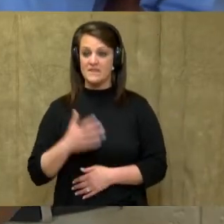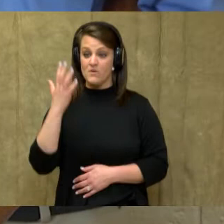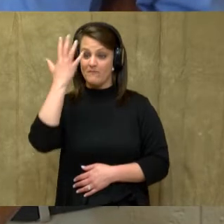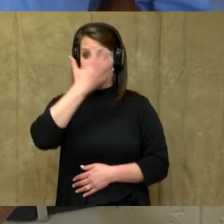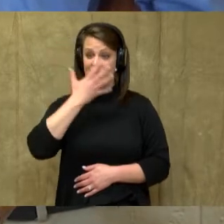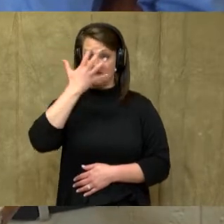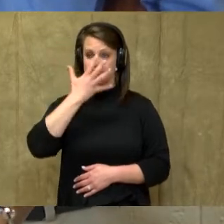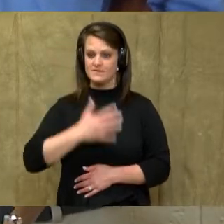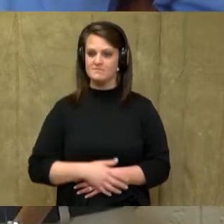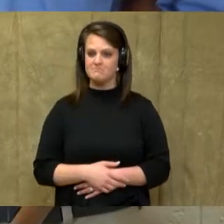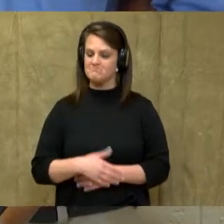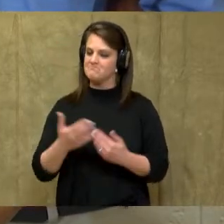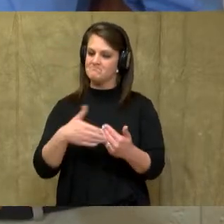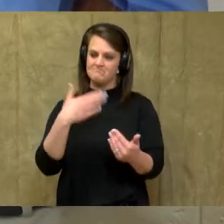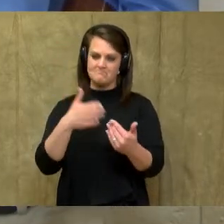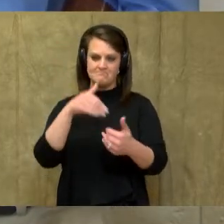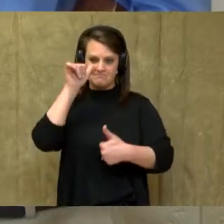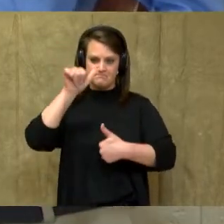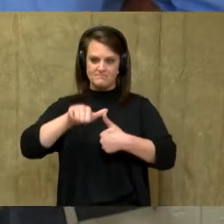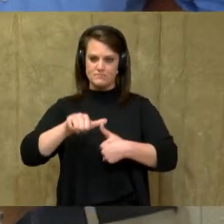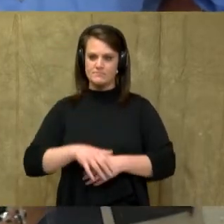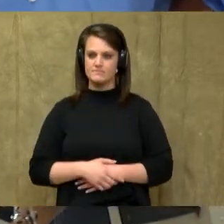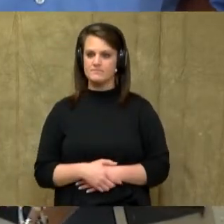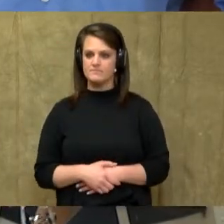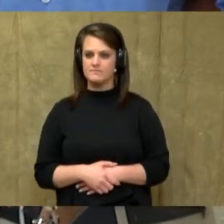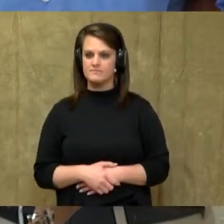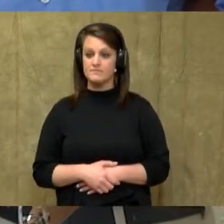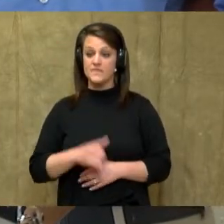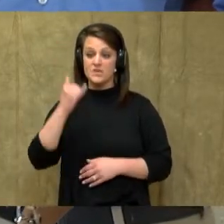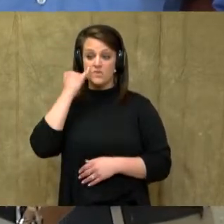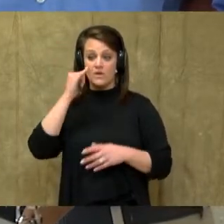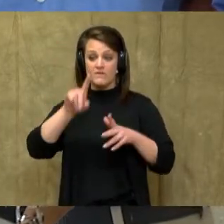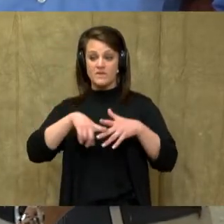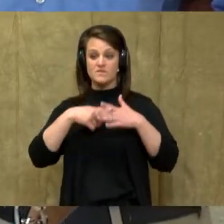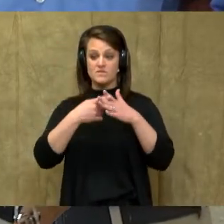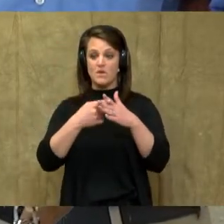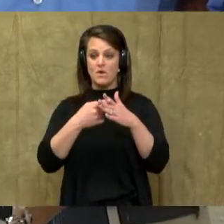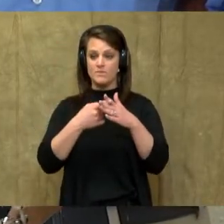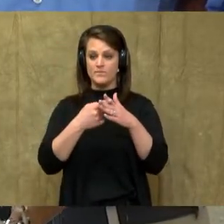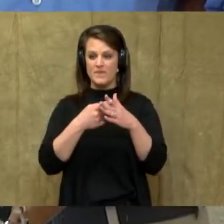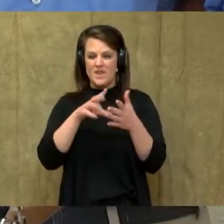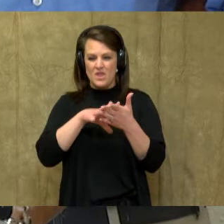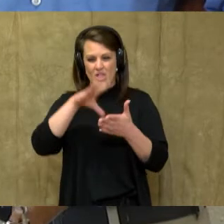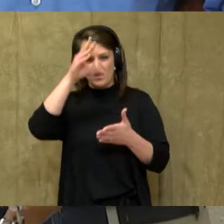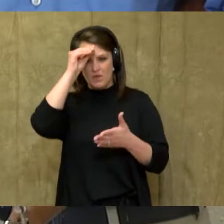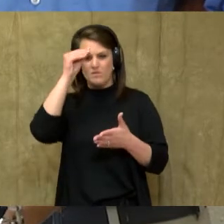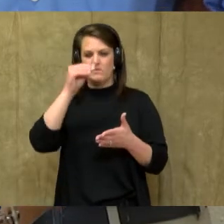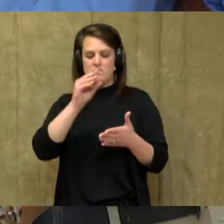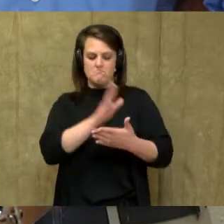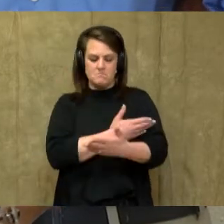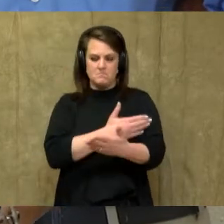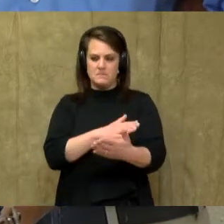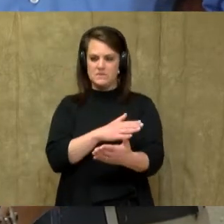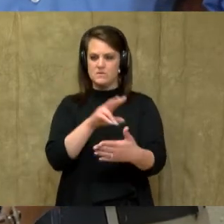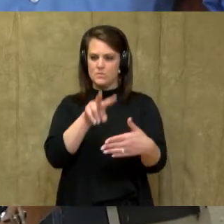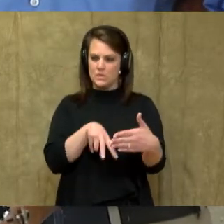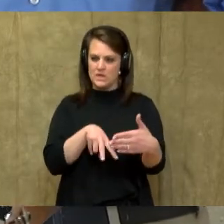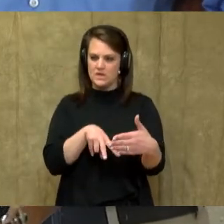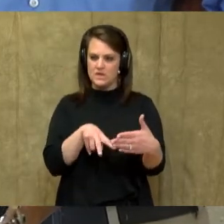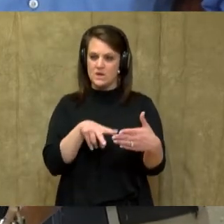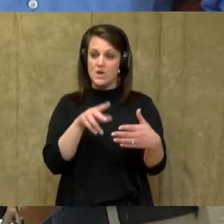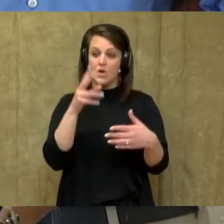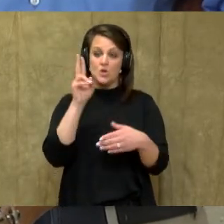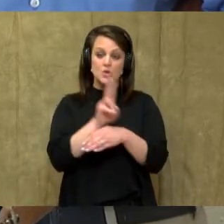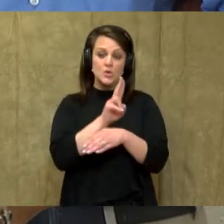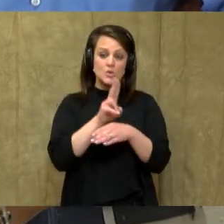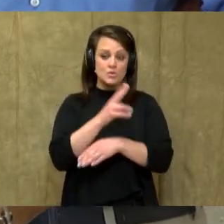face. Easy enough to remember. So if you're here in the beginning, learning how to read music, use these memory